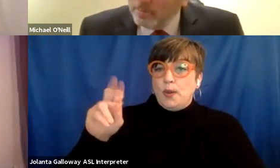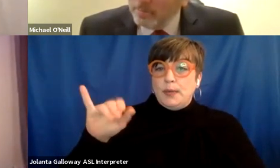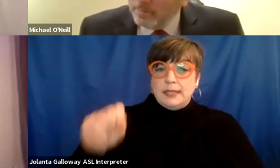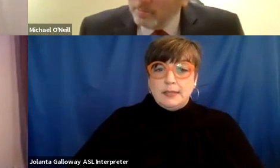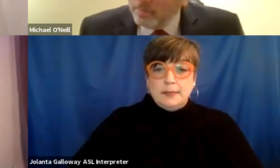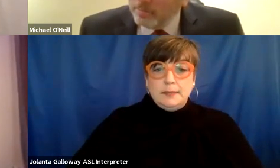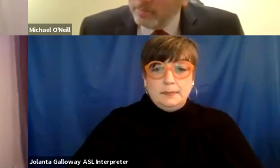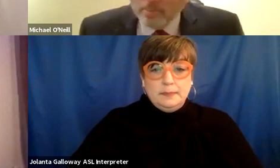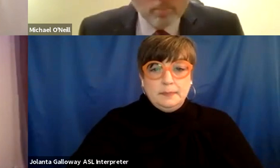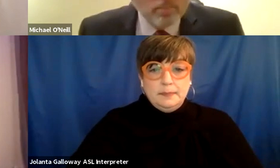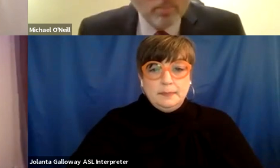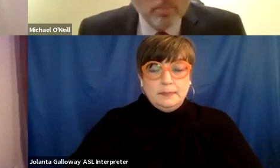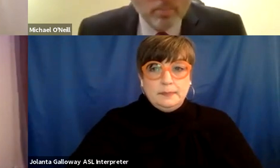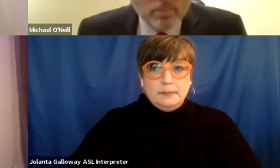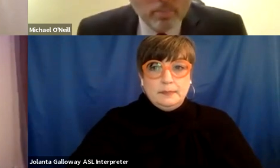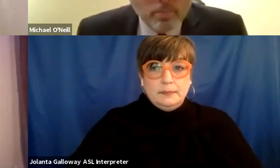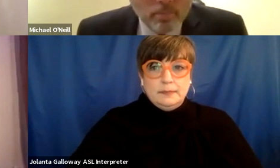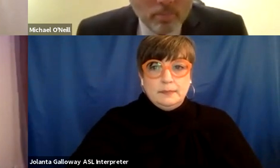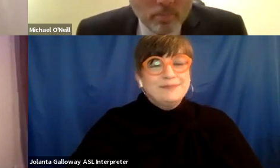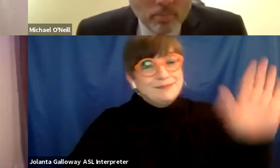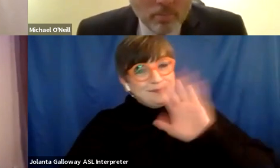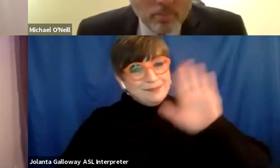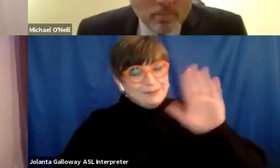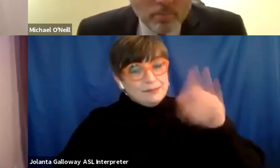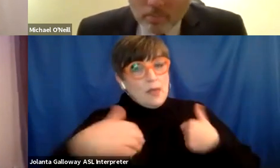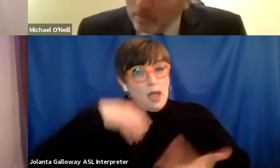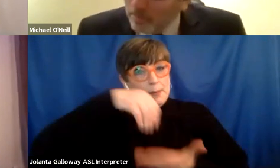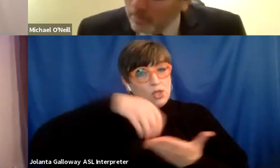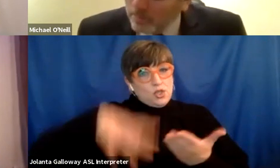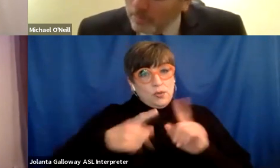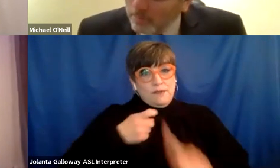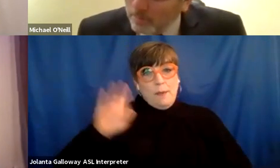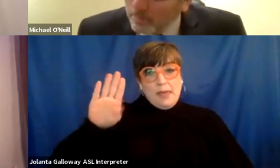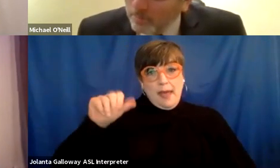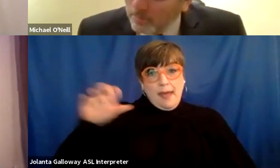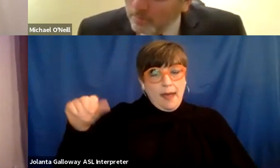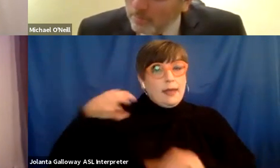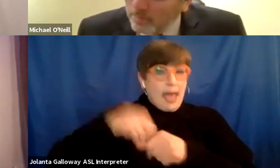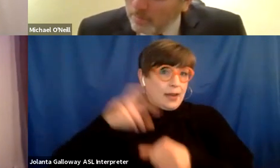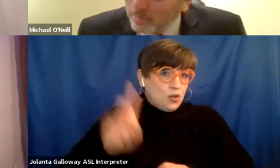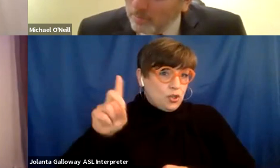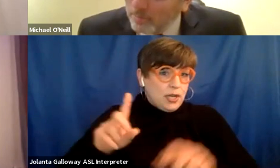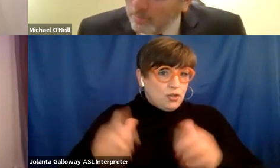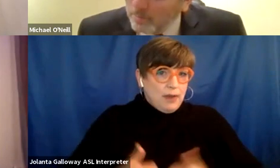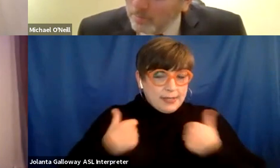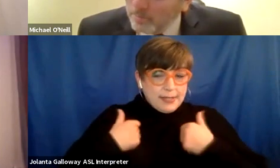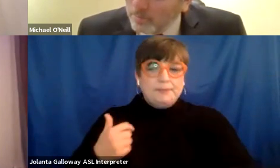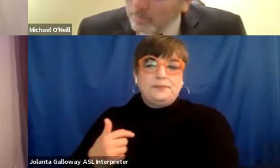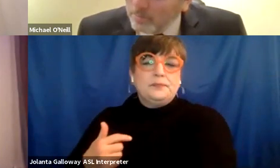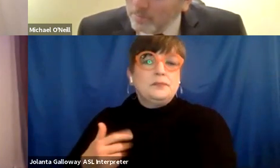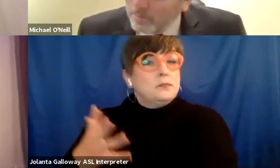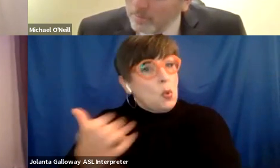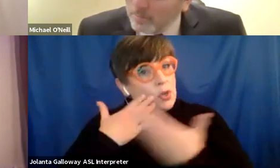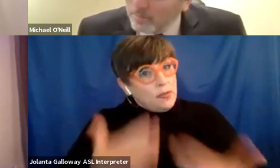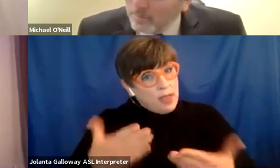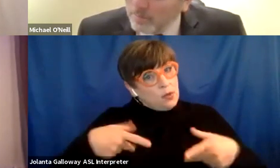Hi, my name is Jada St. Louis, and I'm a student of Boston Arts Academy and a Dorchester resident. I want to thank you all for allowing the space